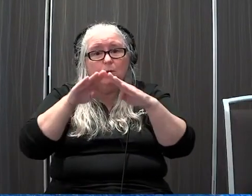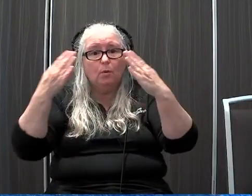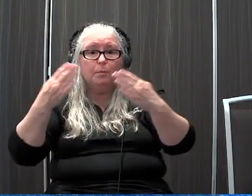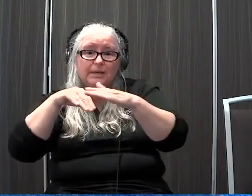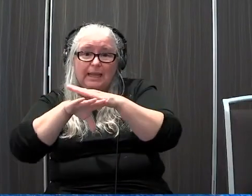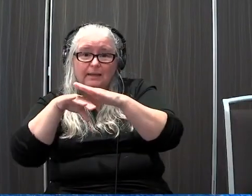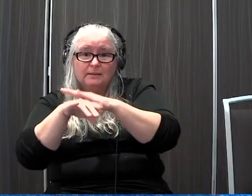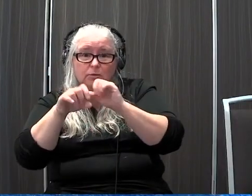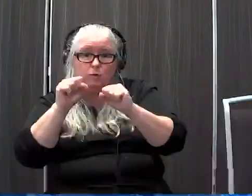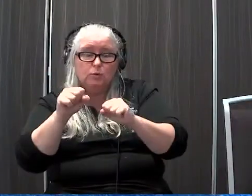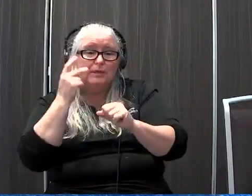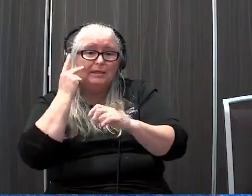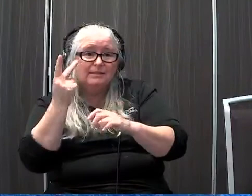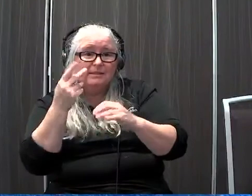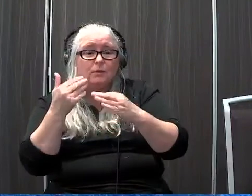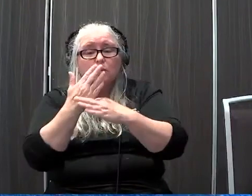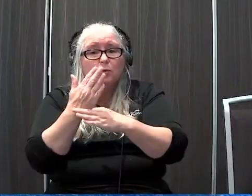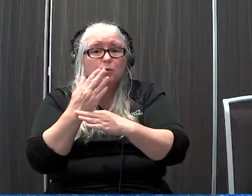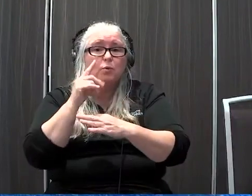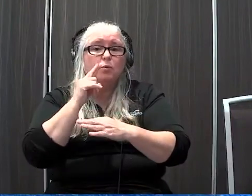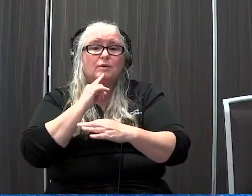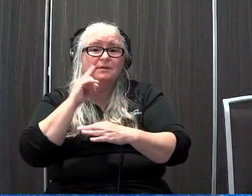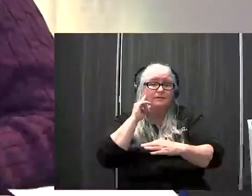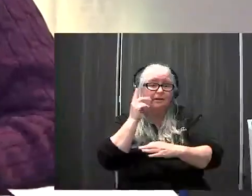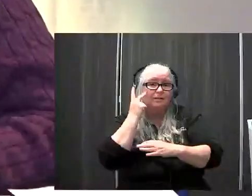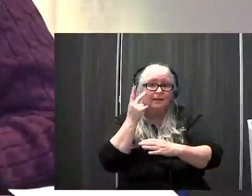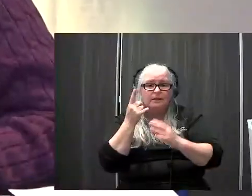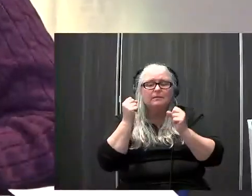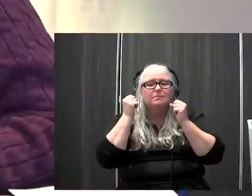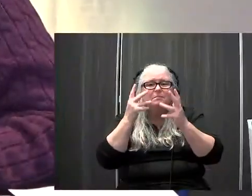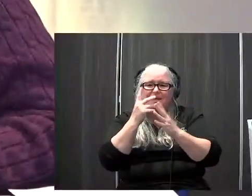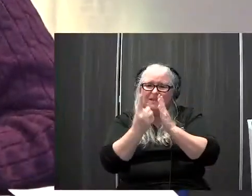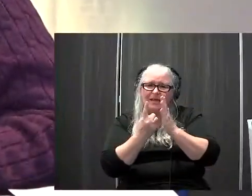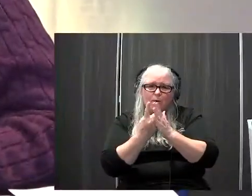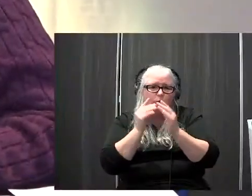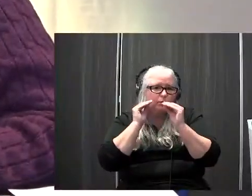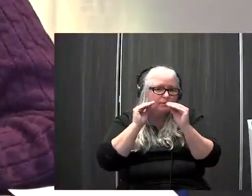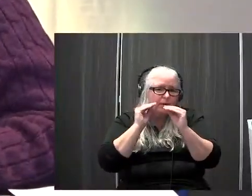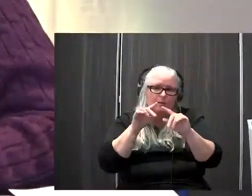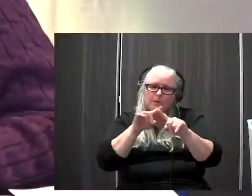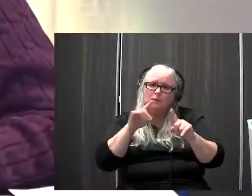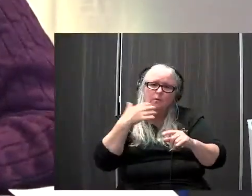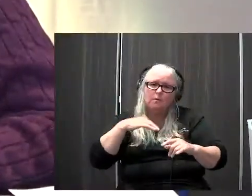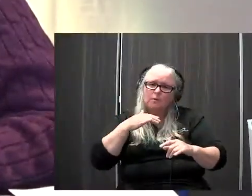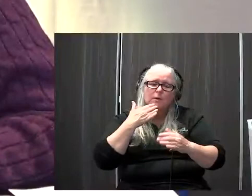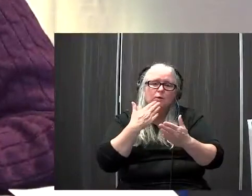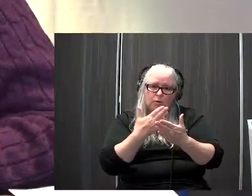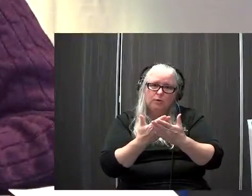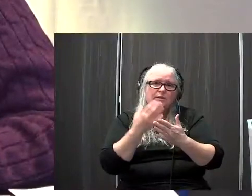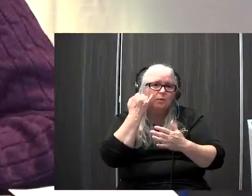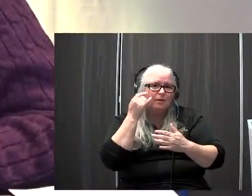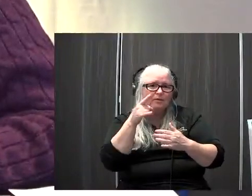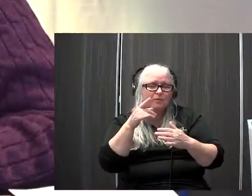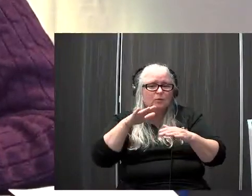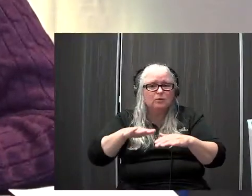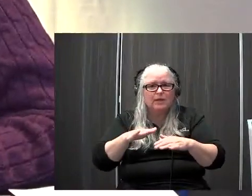find that through the National Center on Deafblindness. Yeah, it's a lot of hours of training, but it's a really good one. And so if your school's really motivated to do a better